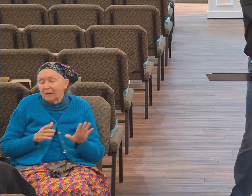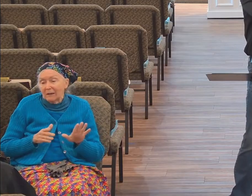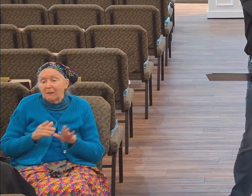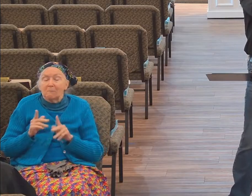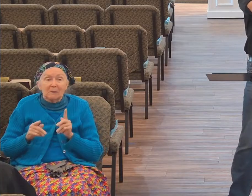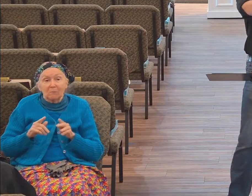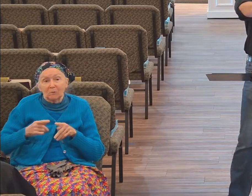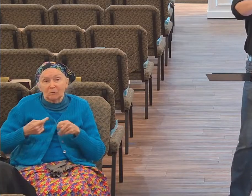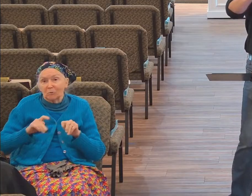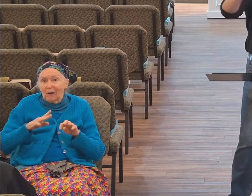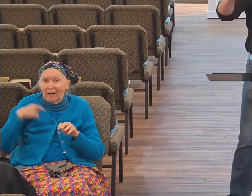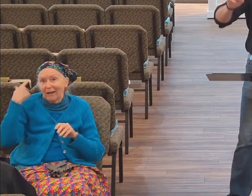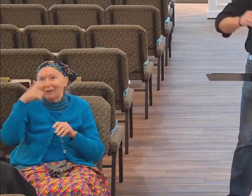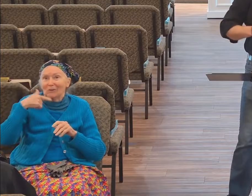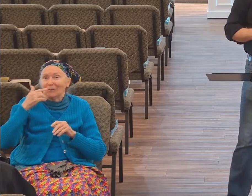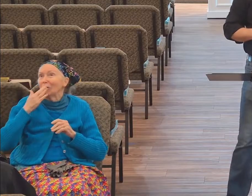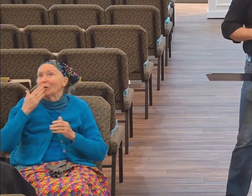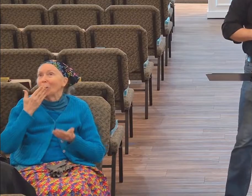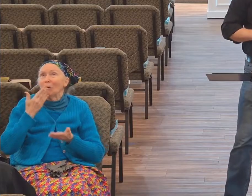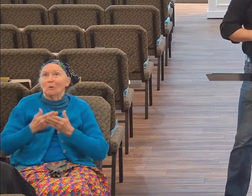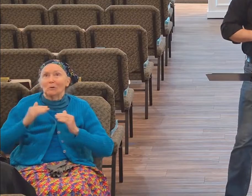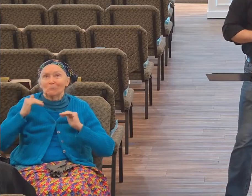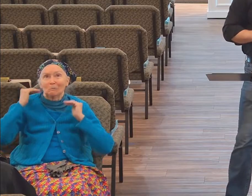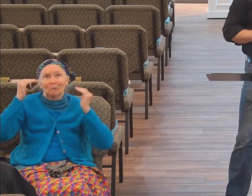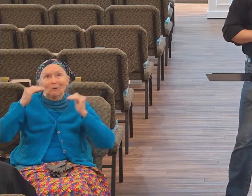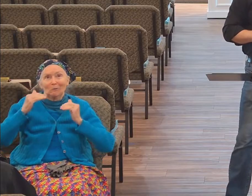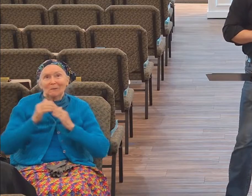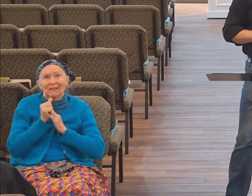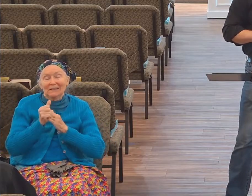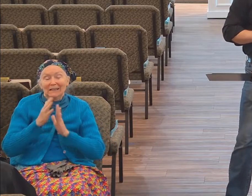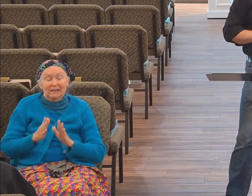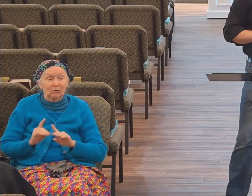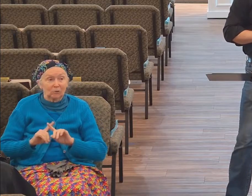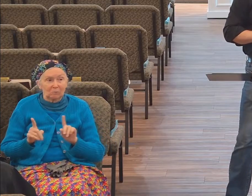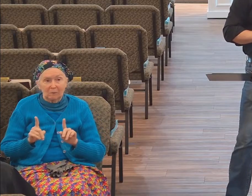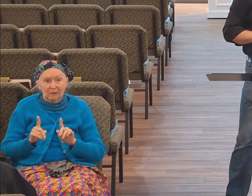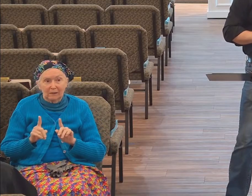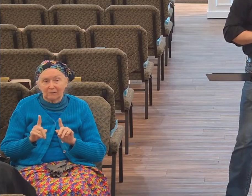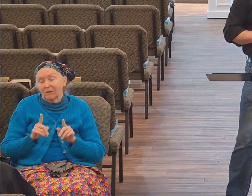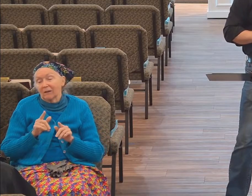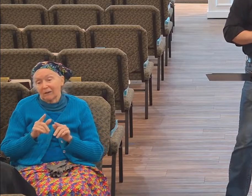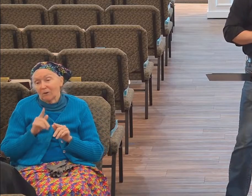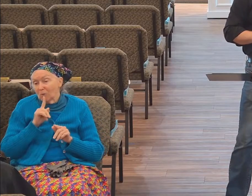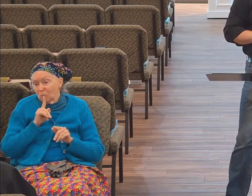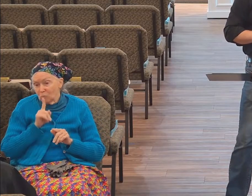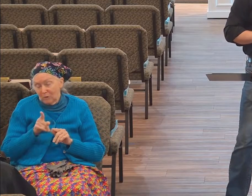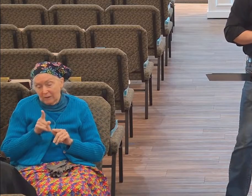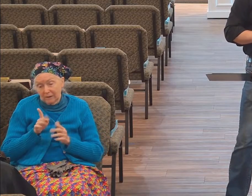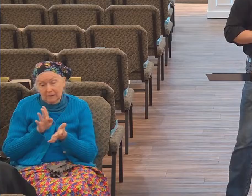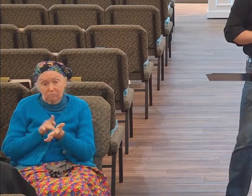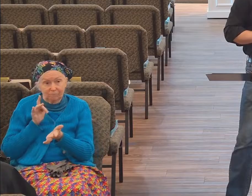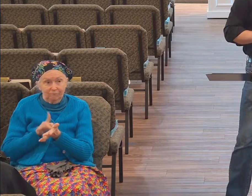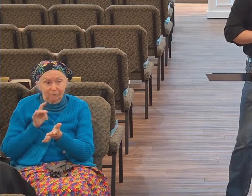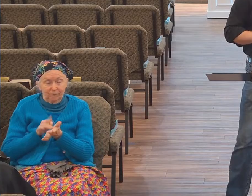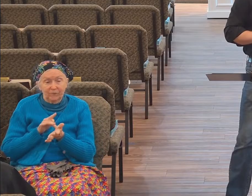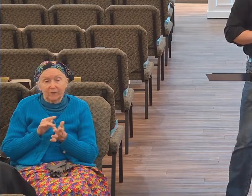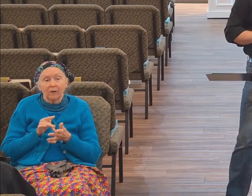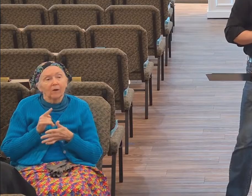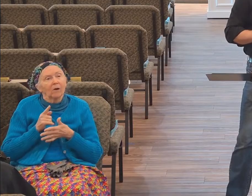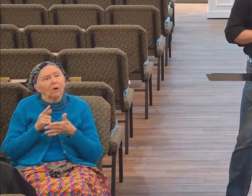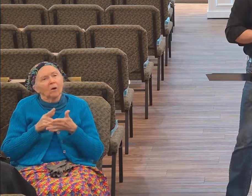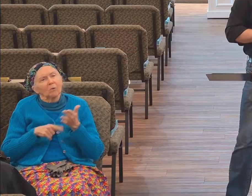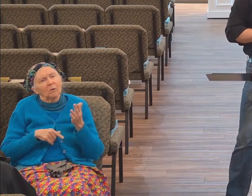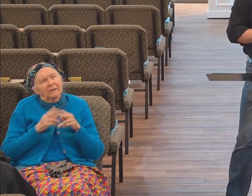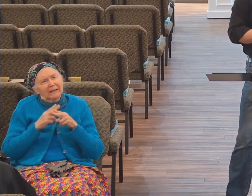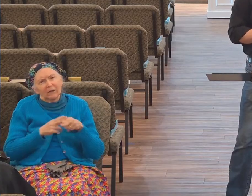people who were the leaders, back in the old Western movies. What do they call these kinds of people who came